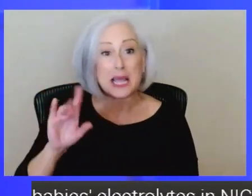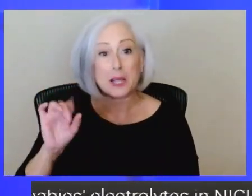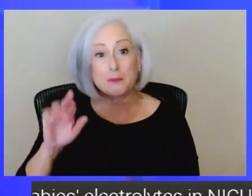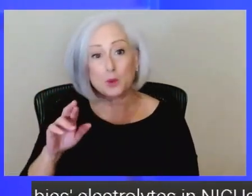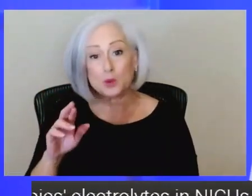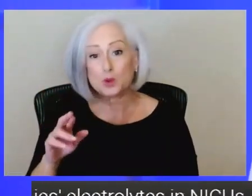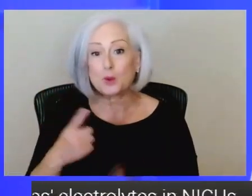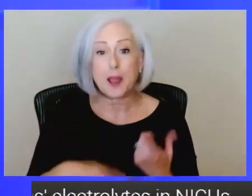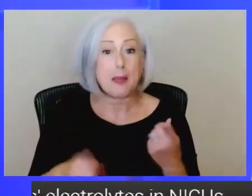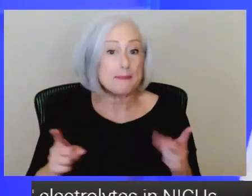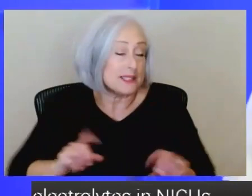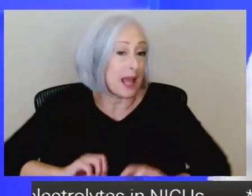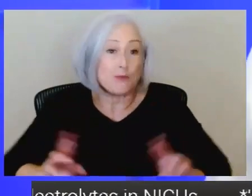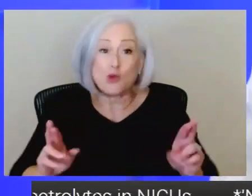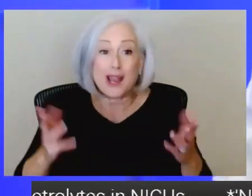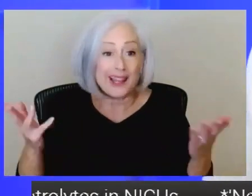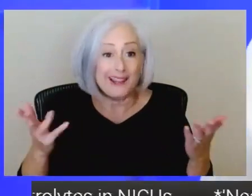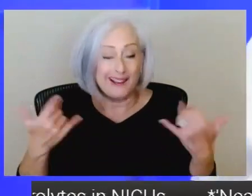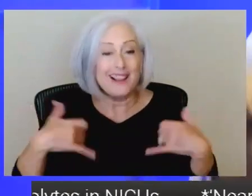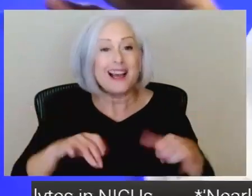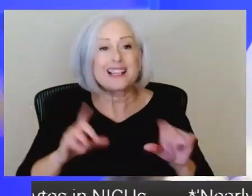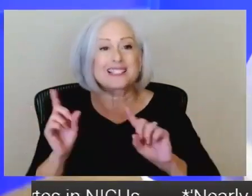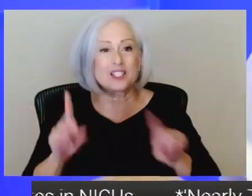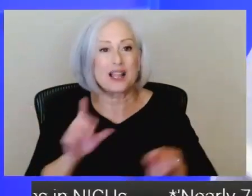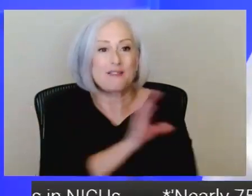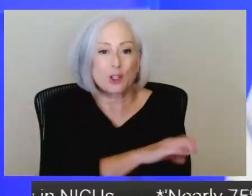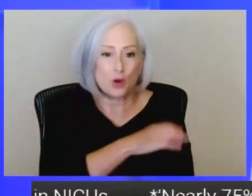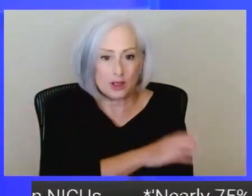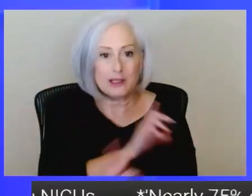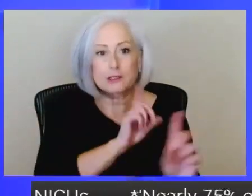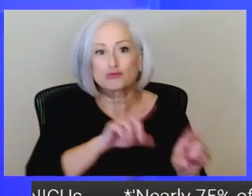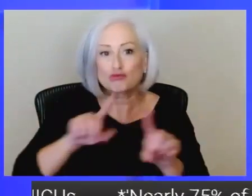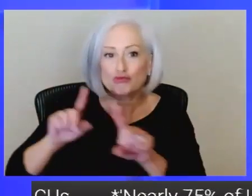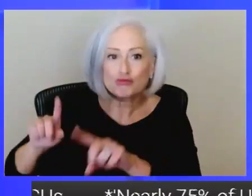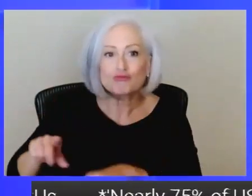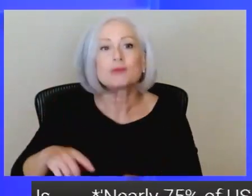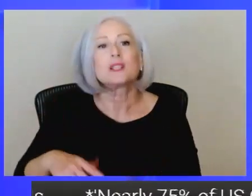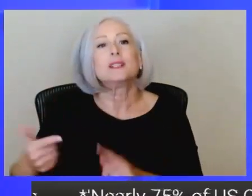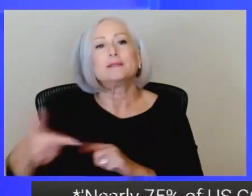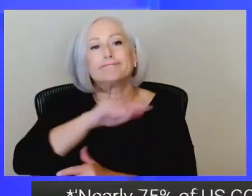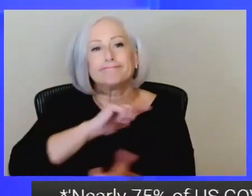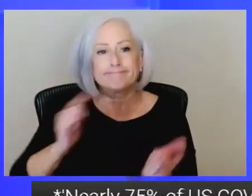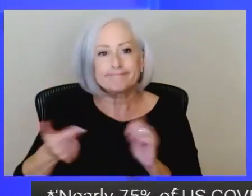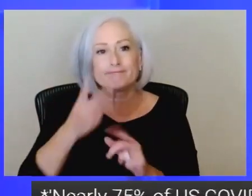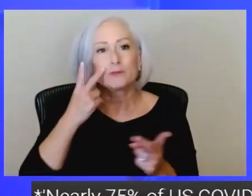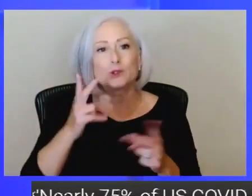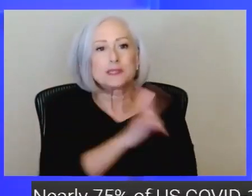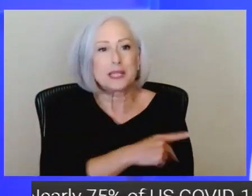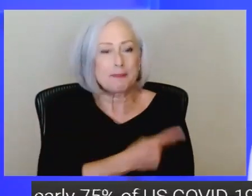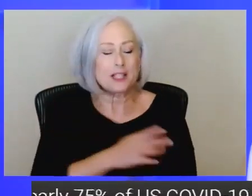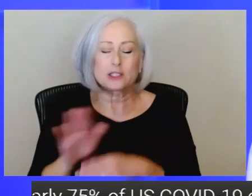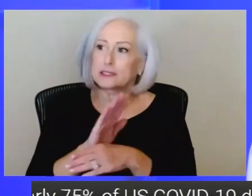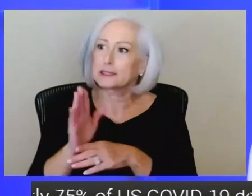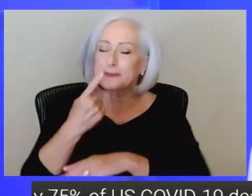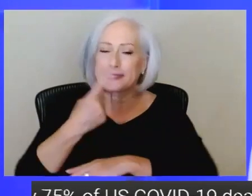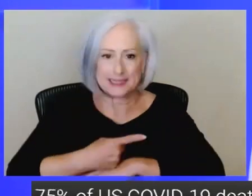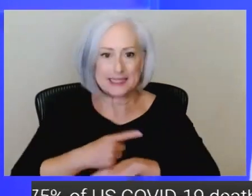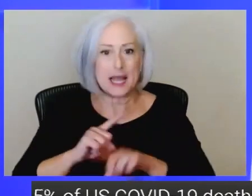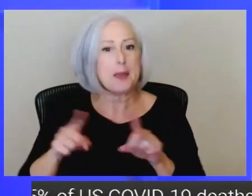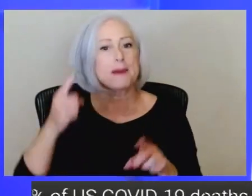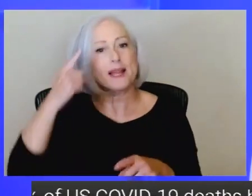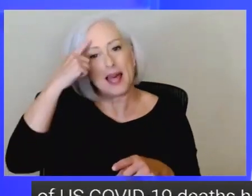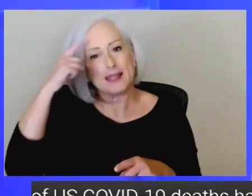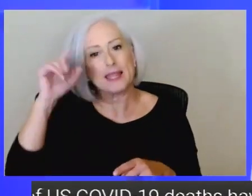ready to go. Okay. I still got to go to clinic. I got to go round, go to clinic, go back to rounds, and so it'll be a busy day. But I do think